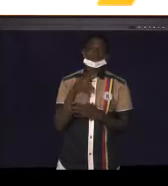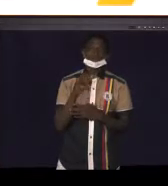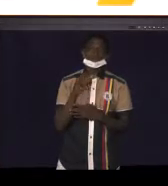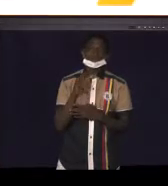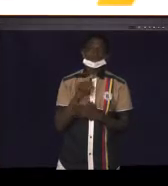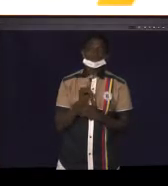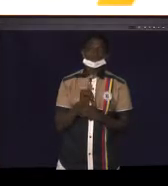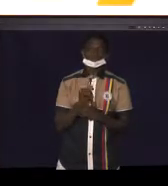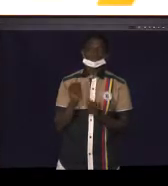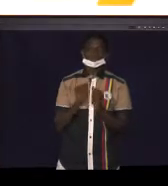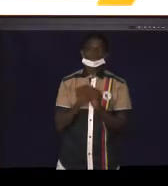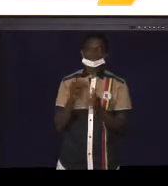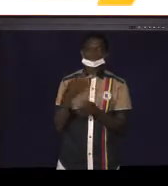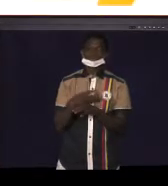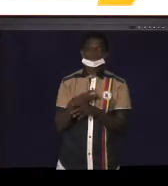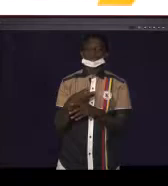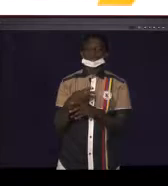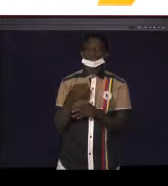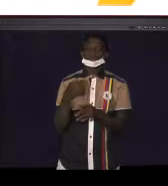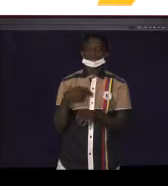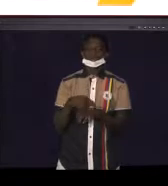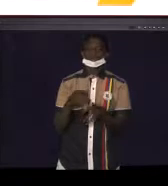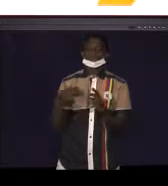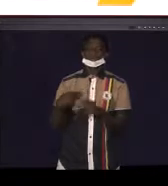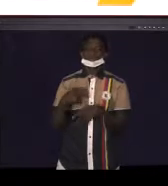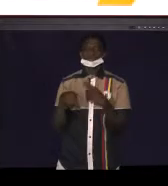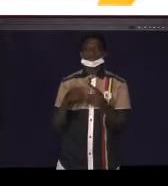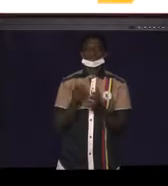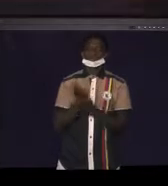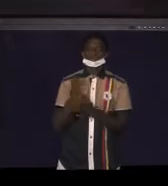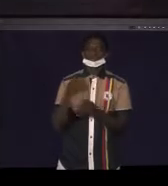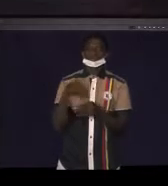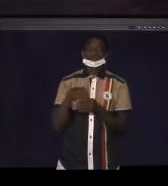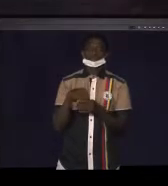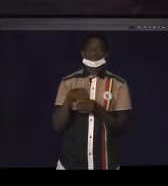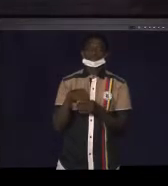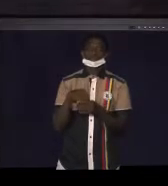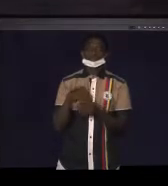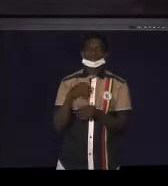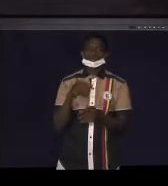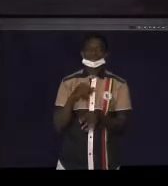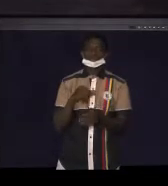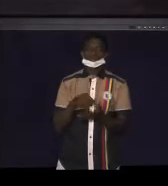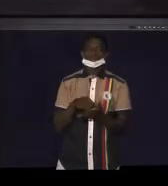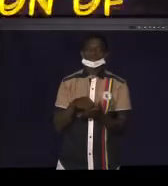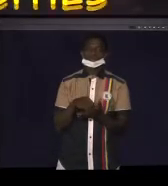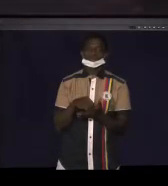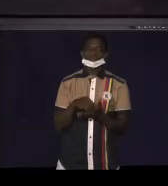different graduations. Without wasting time, let's go right into it.